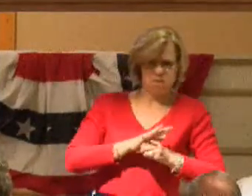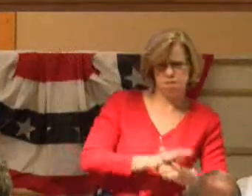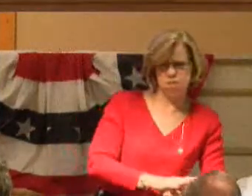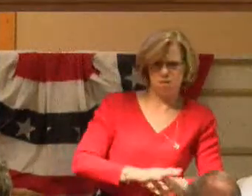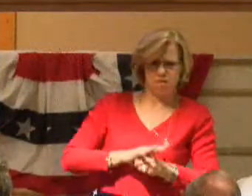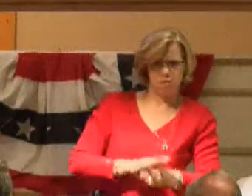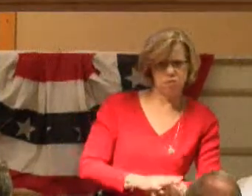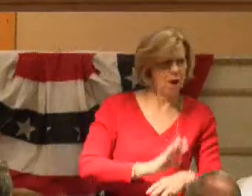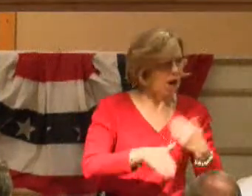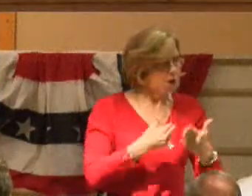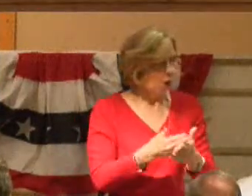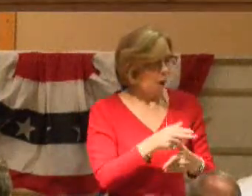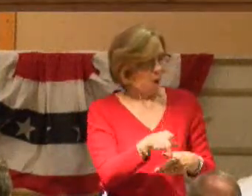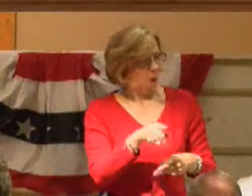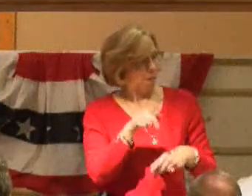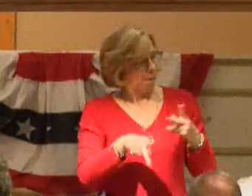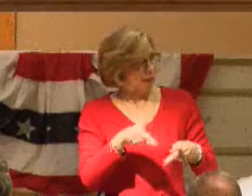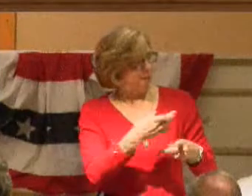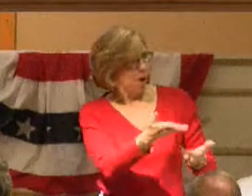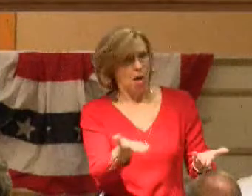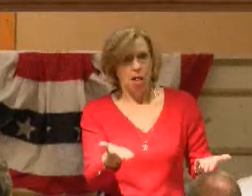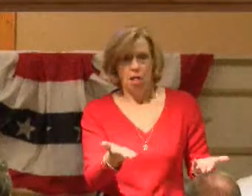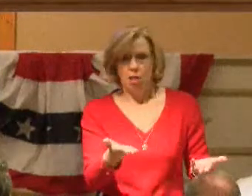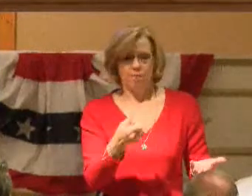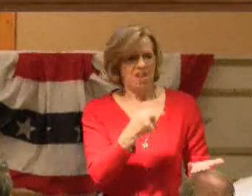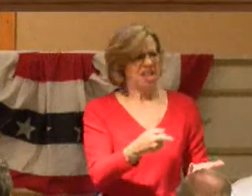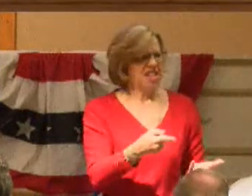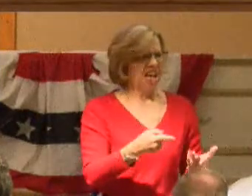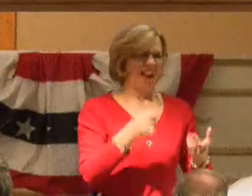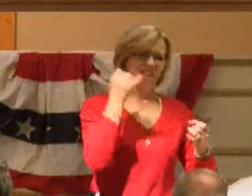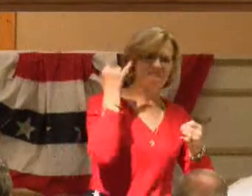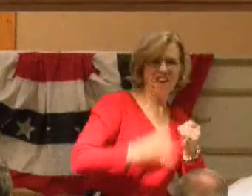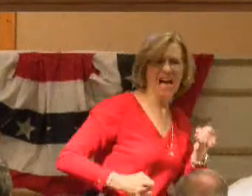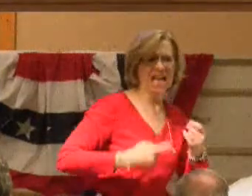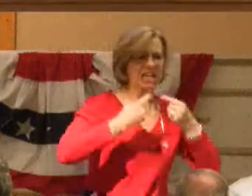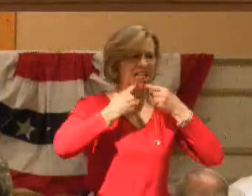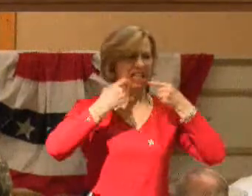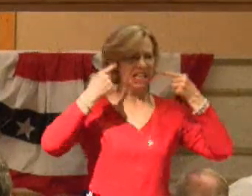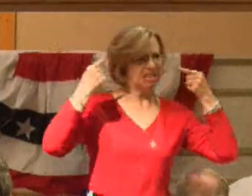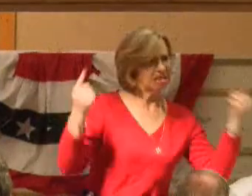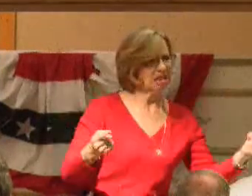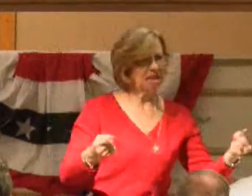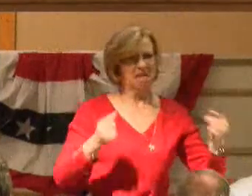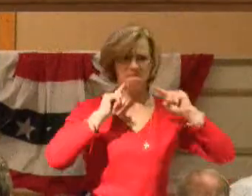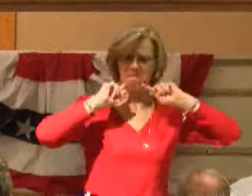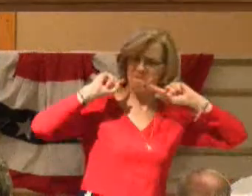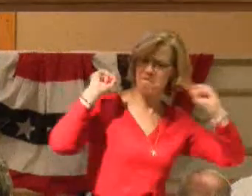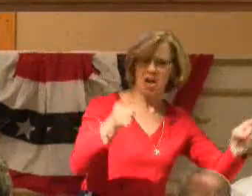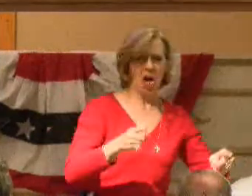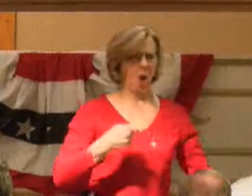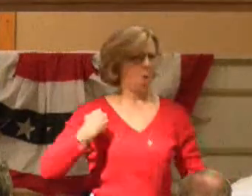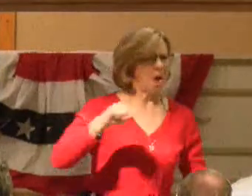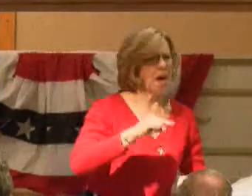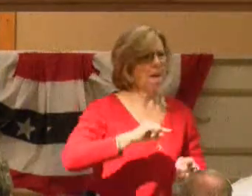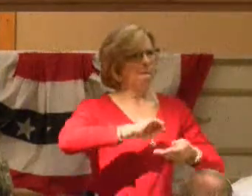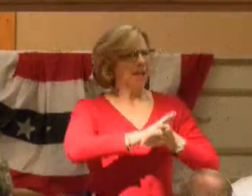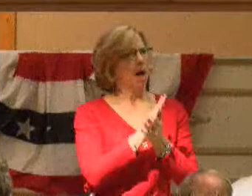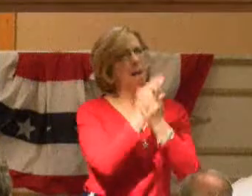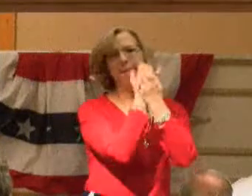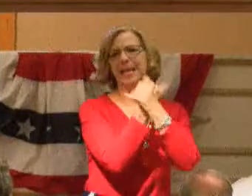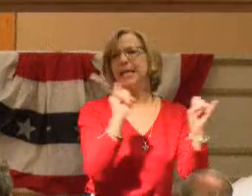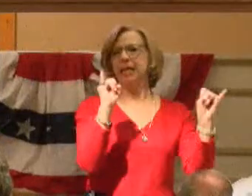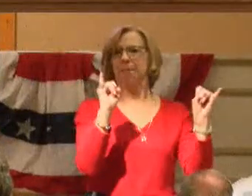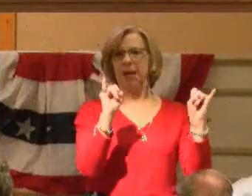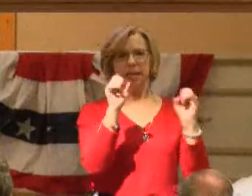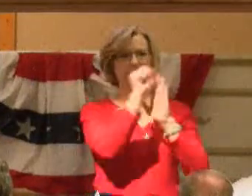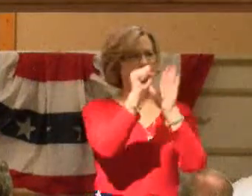the colonists' rights as Englishmen, and they declared that the colonists was going to be their own independent states.